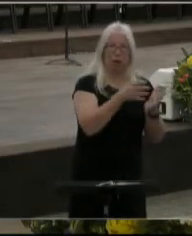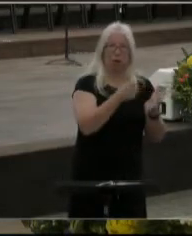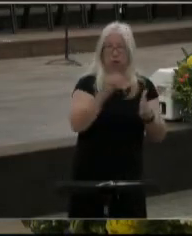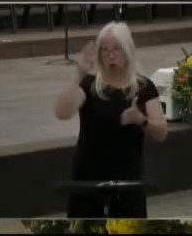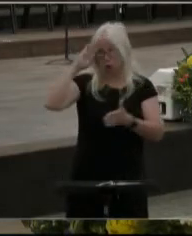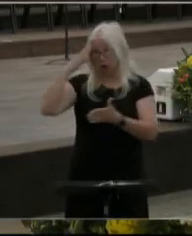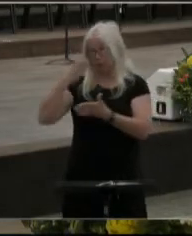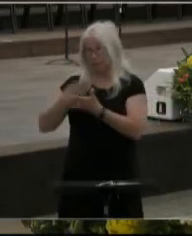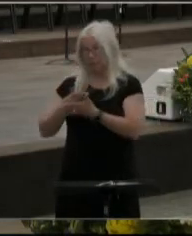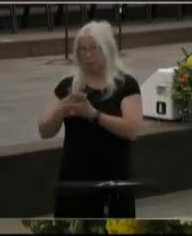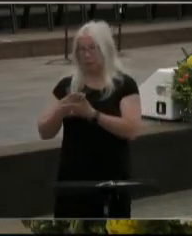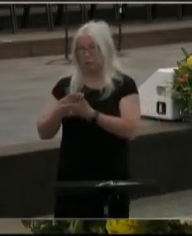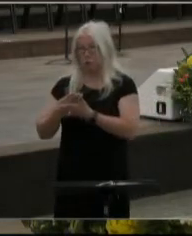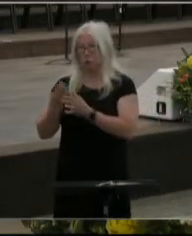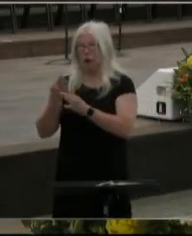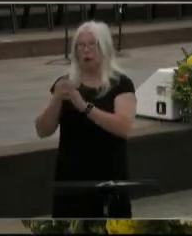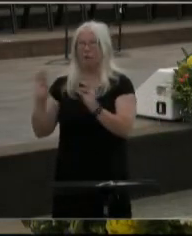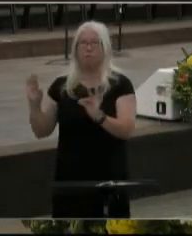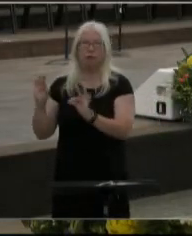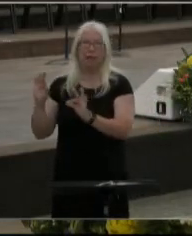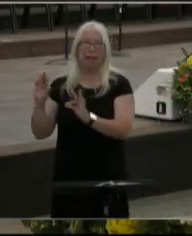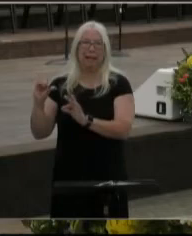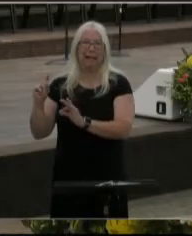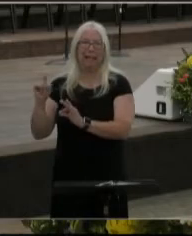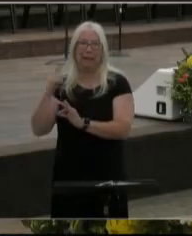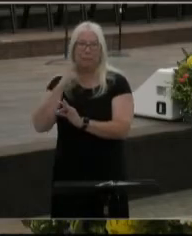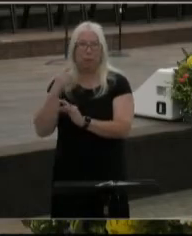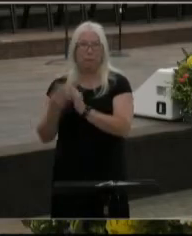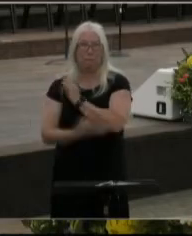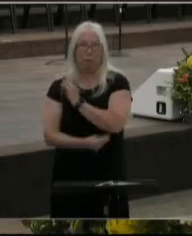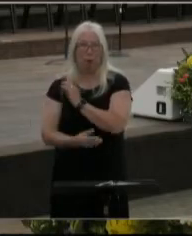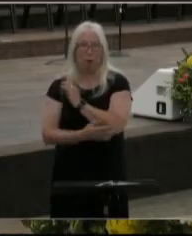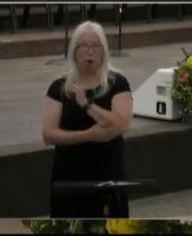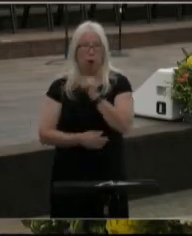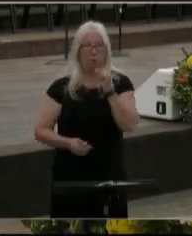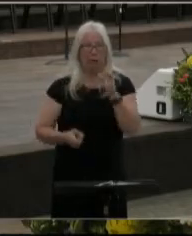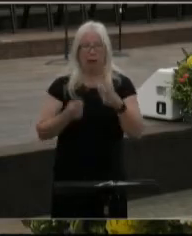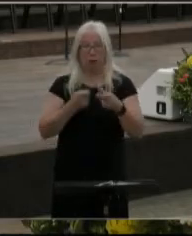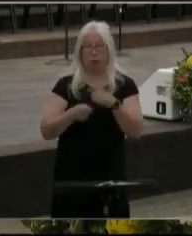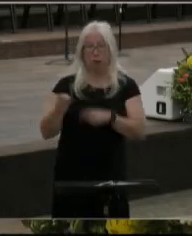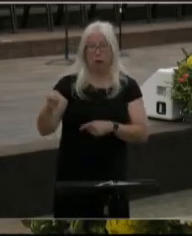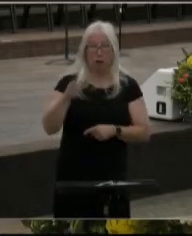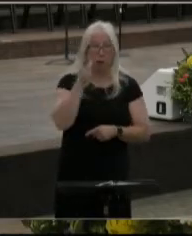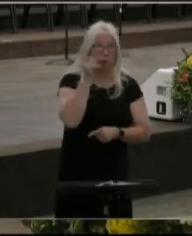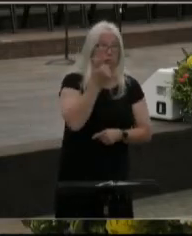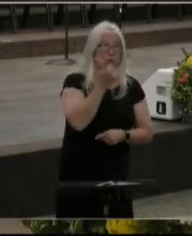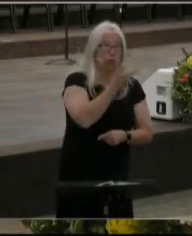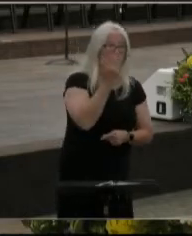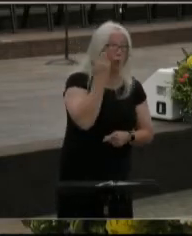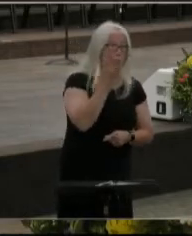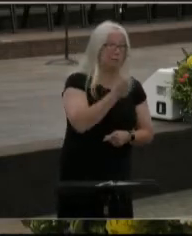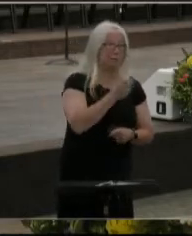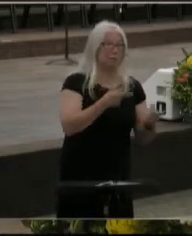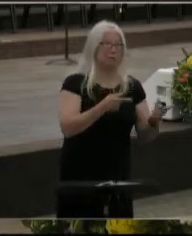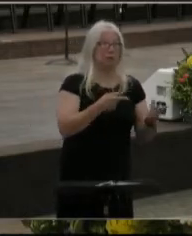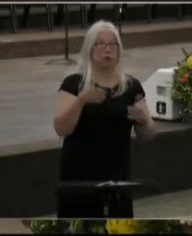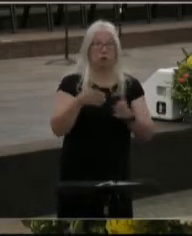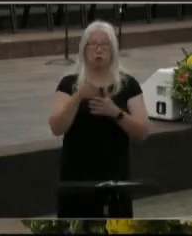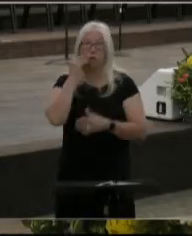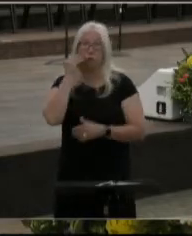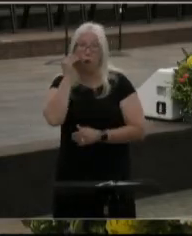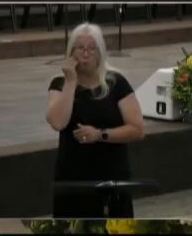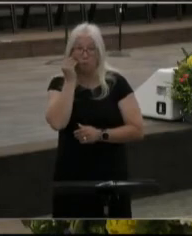her son to a free clinic for the poor. And when they would not treat her because they knew who she was, she took him